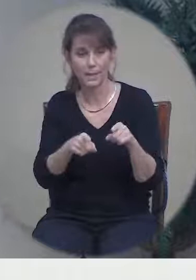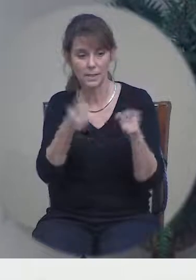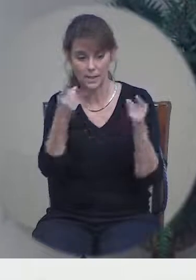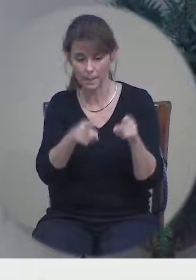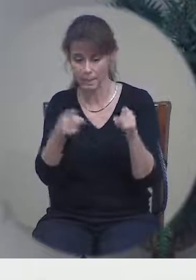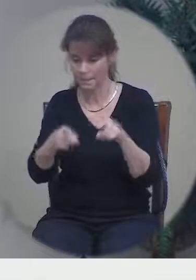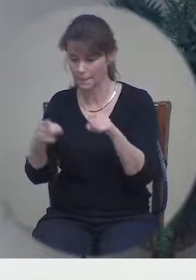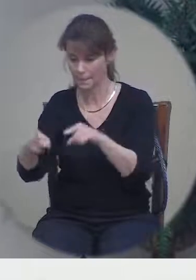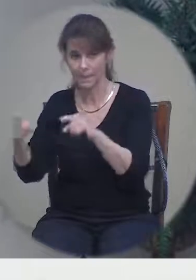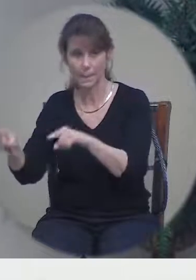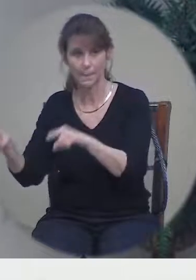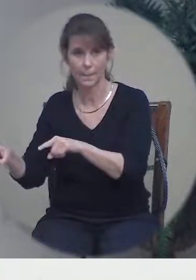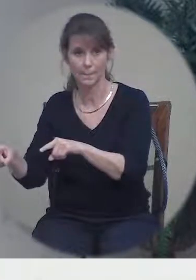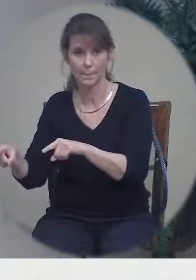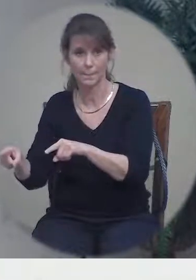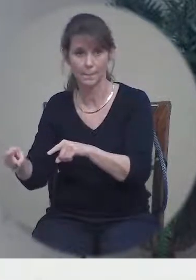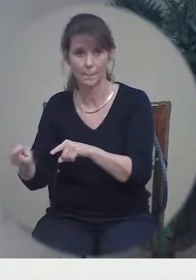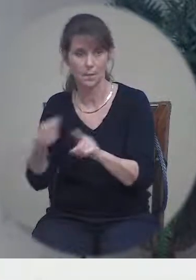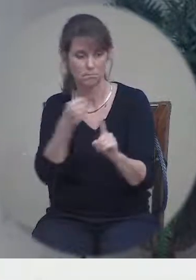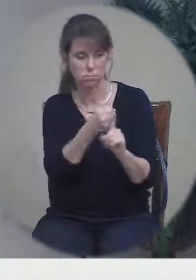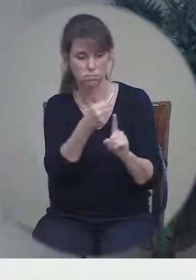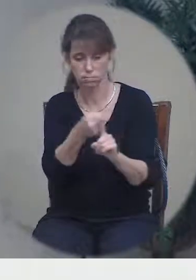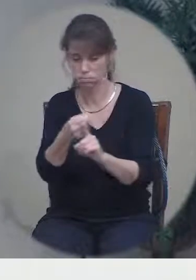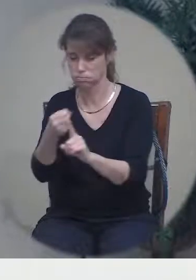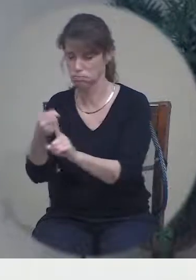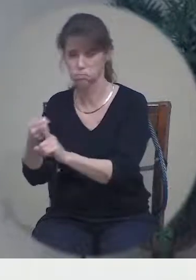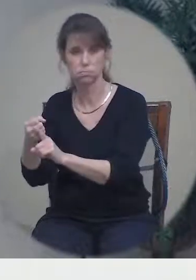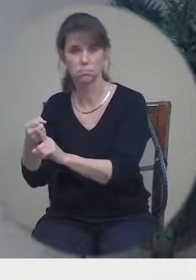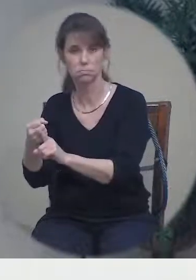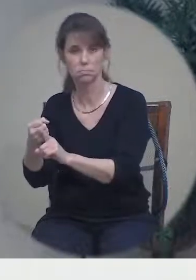fell like hammer blows, one after another.